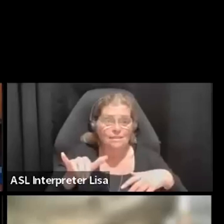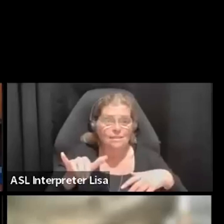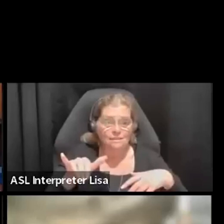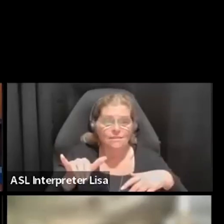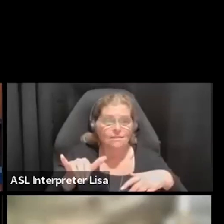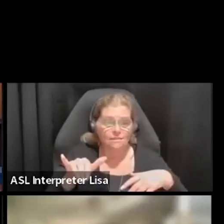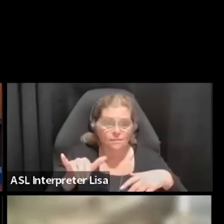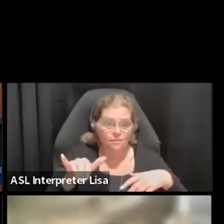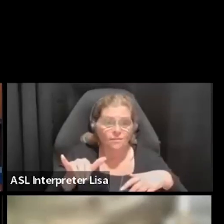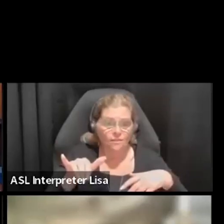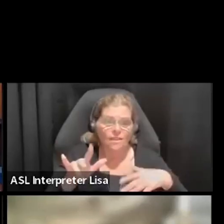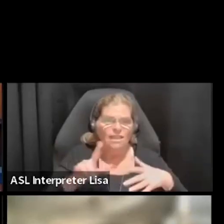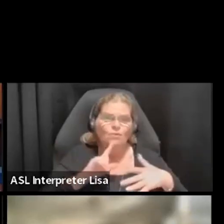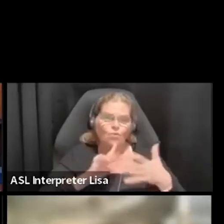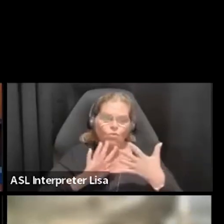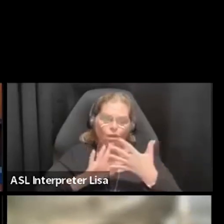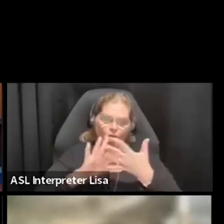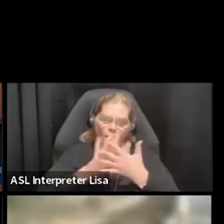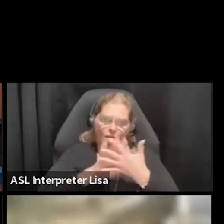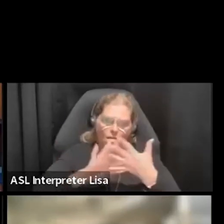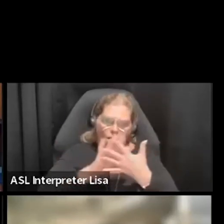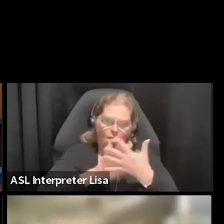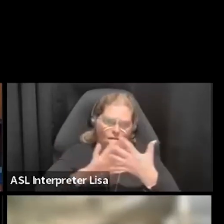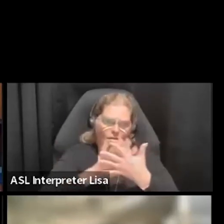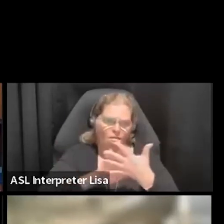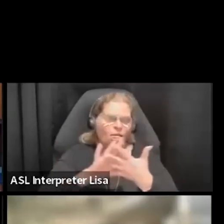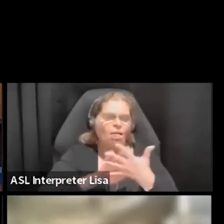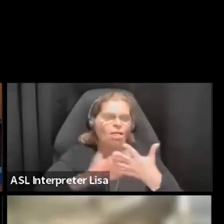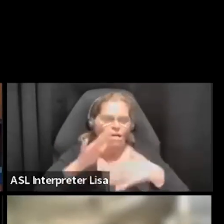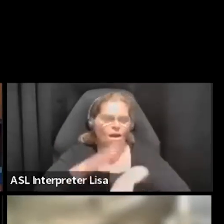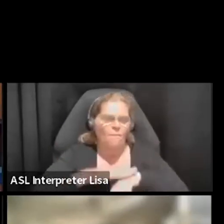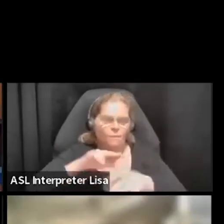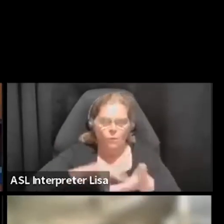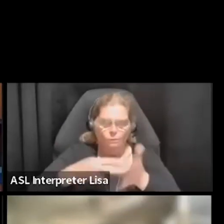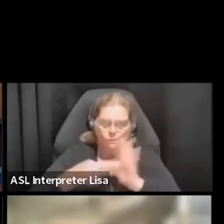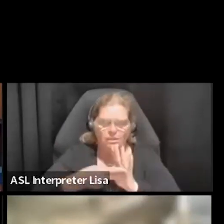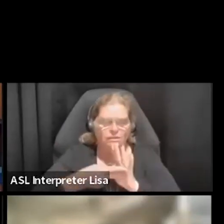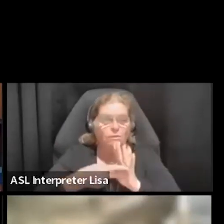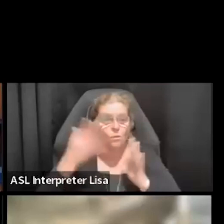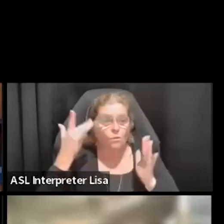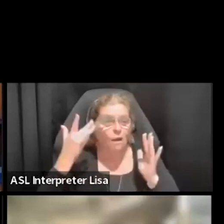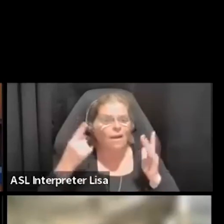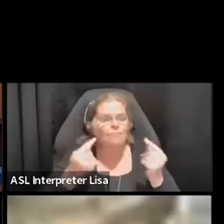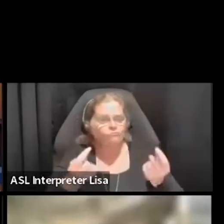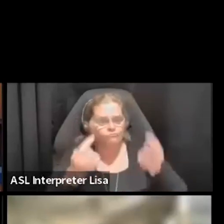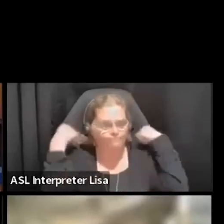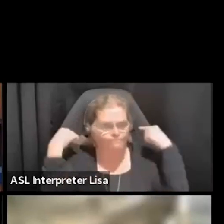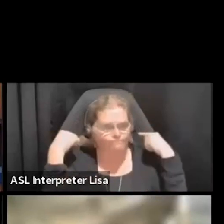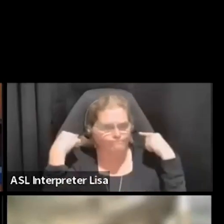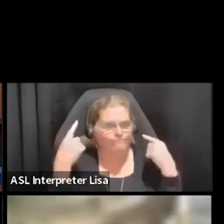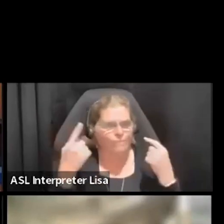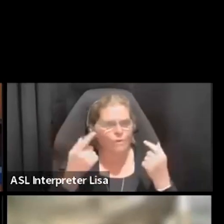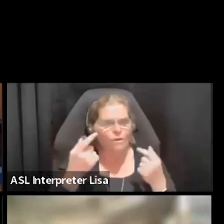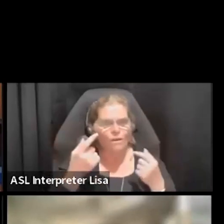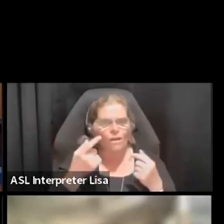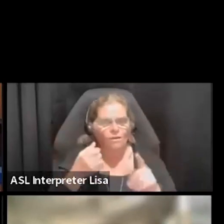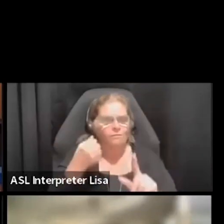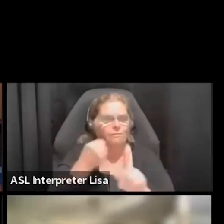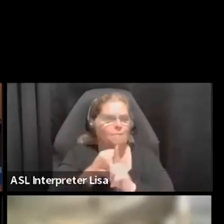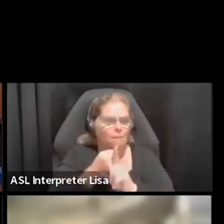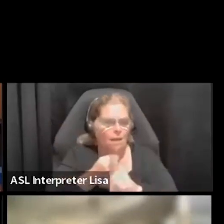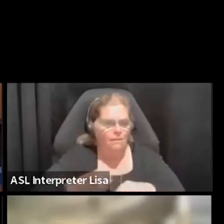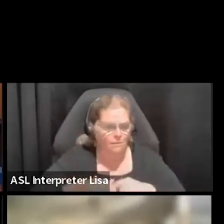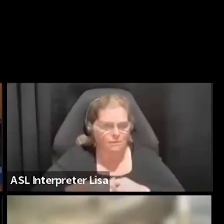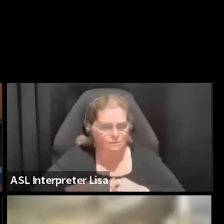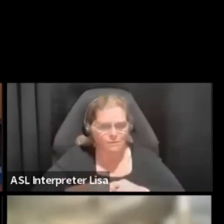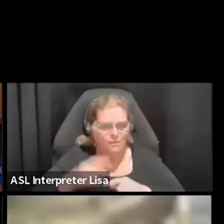purposefully kept opaque, so that you cannot understand what the implications are going to be for your special education